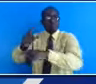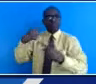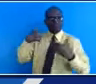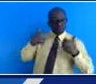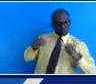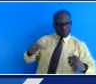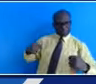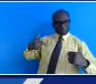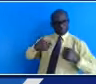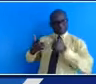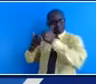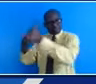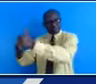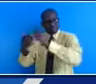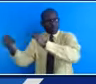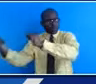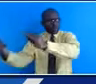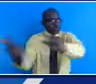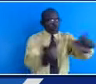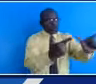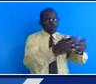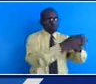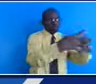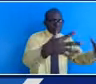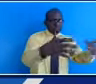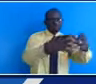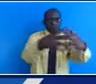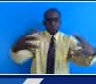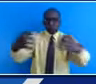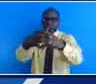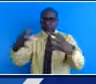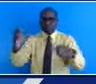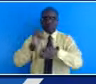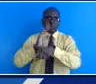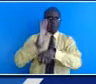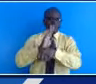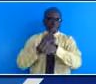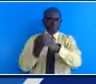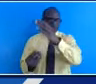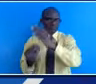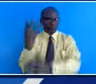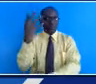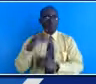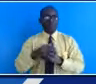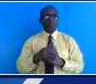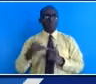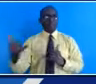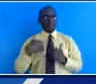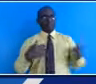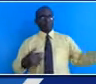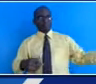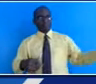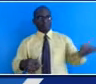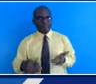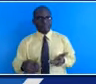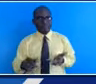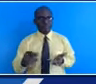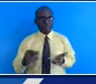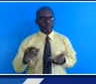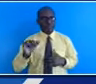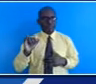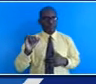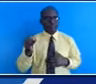Towns and so forth. But John Ravitz has been an exemplary advocate for the business community. He and the people that are with